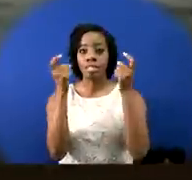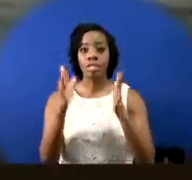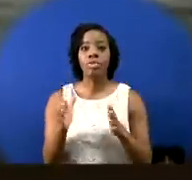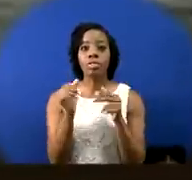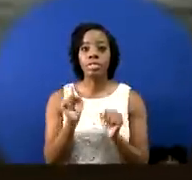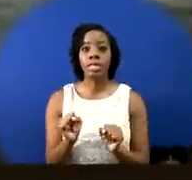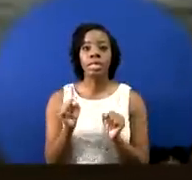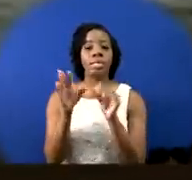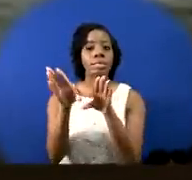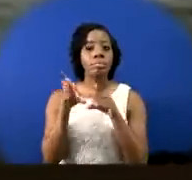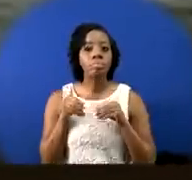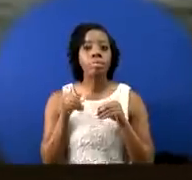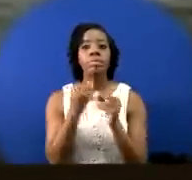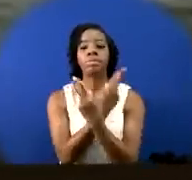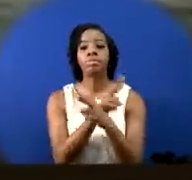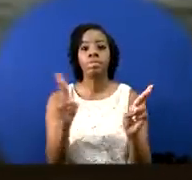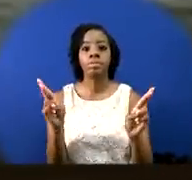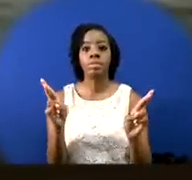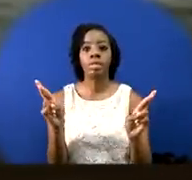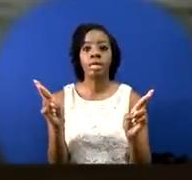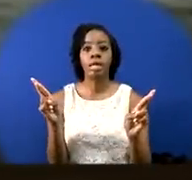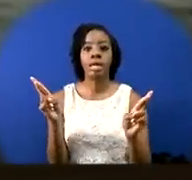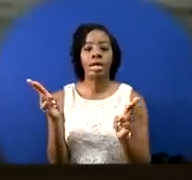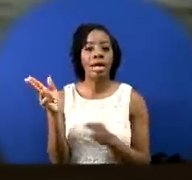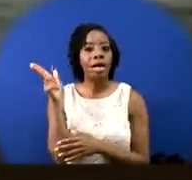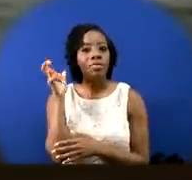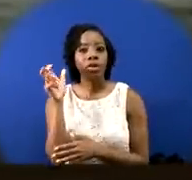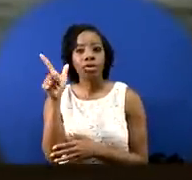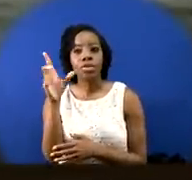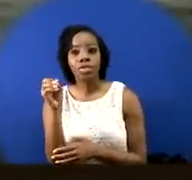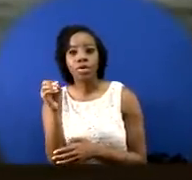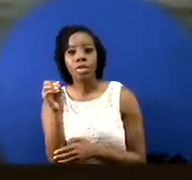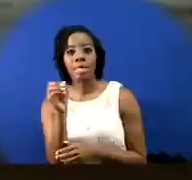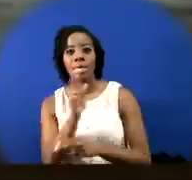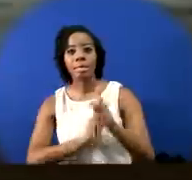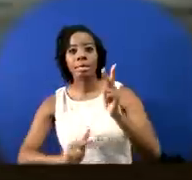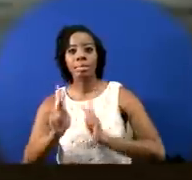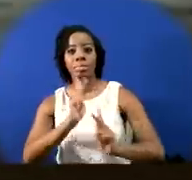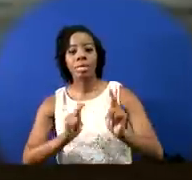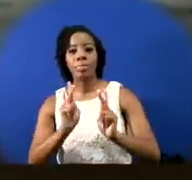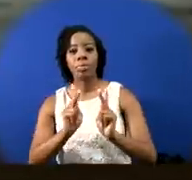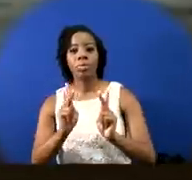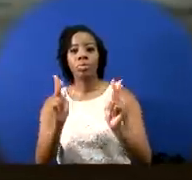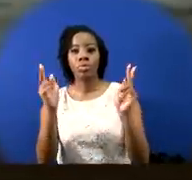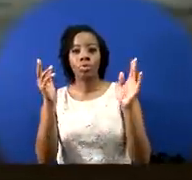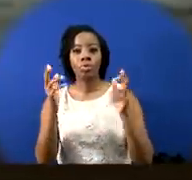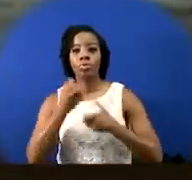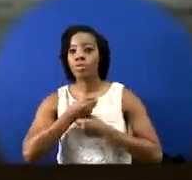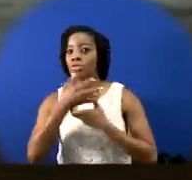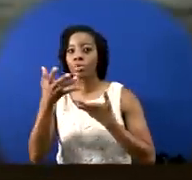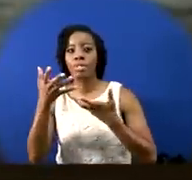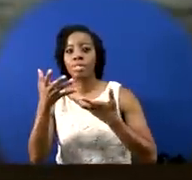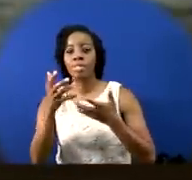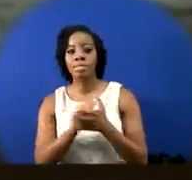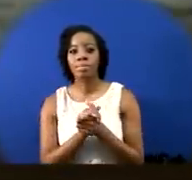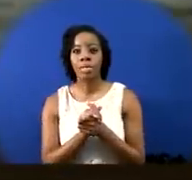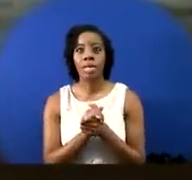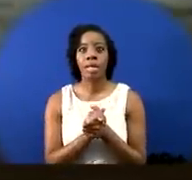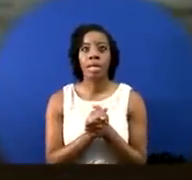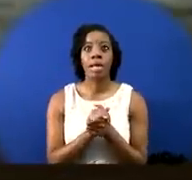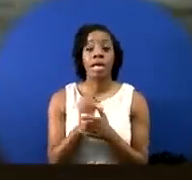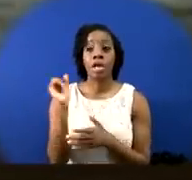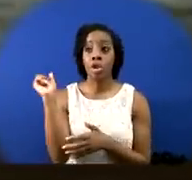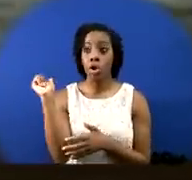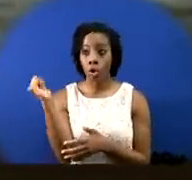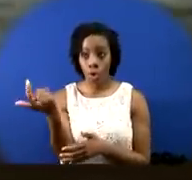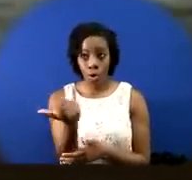Now, I heard about 30 people rejoice right there, and there are thousands of us on the campus of Wheeler Avenue Baptist Church, and